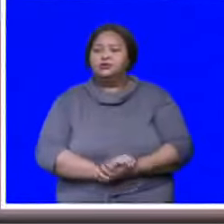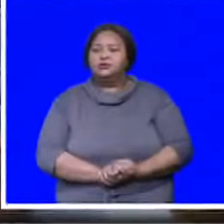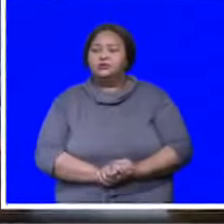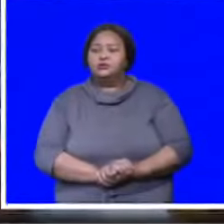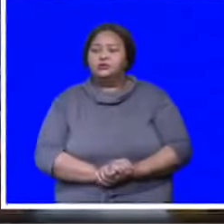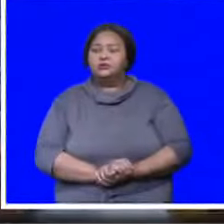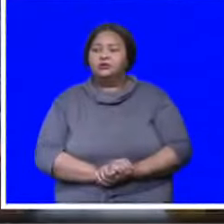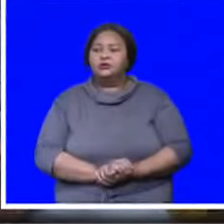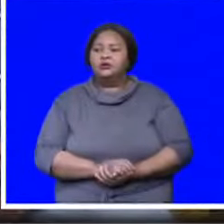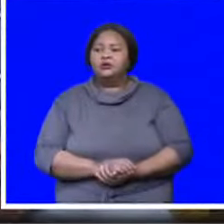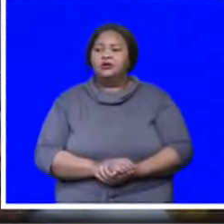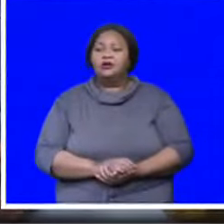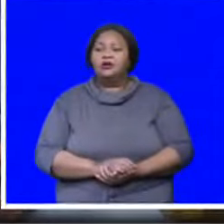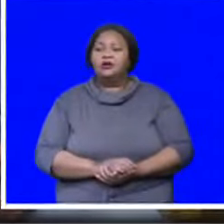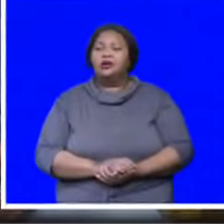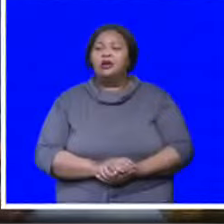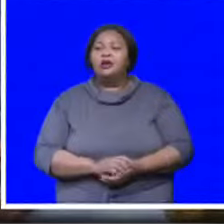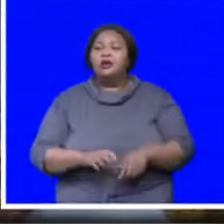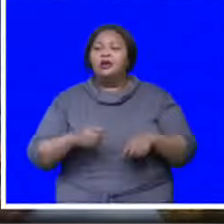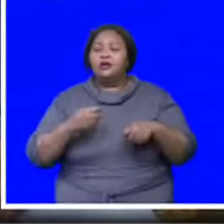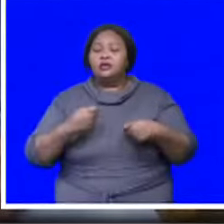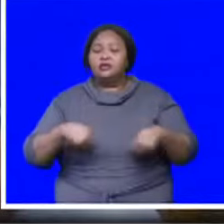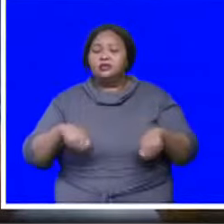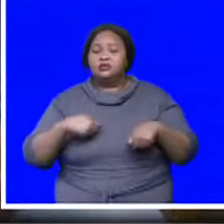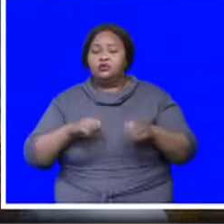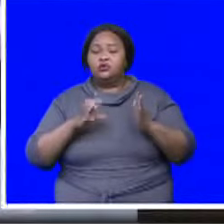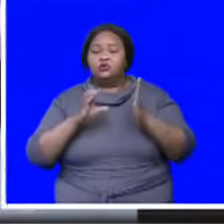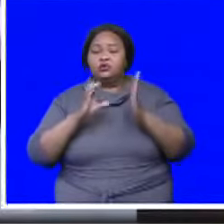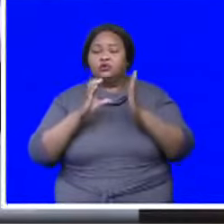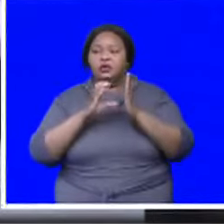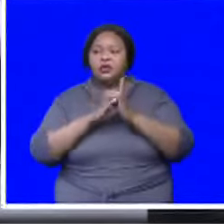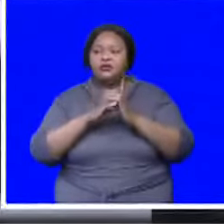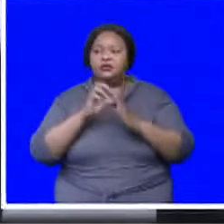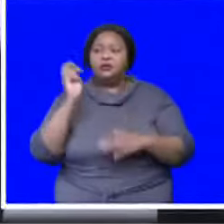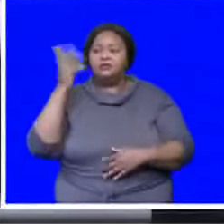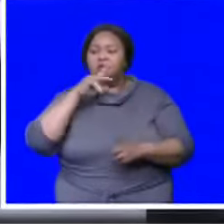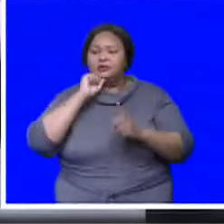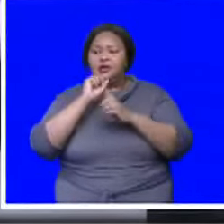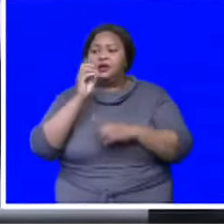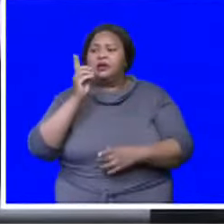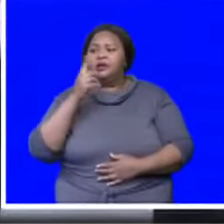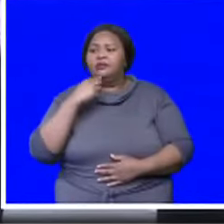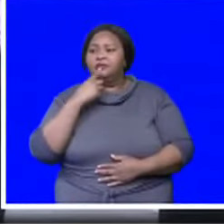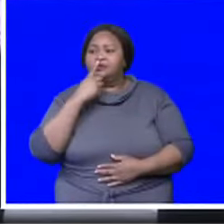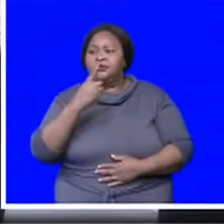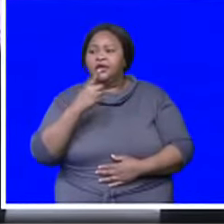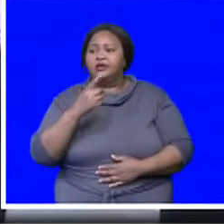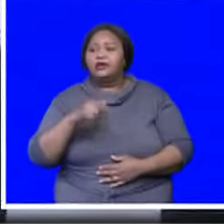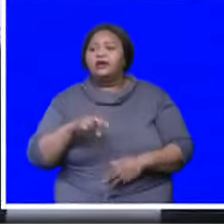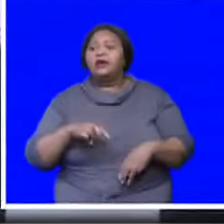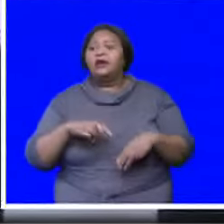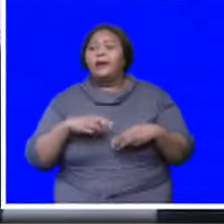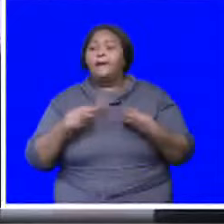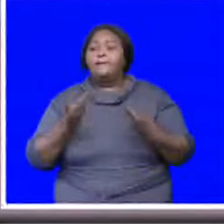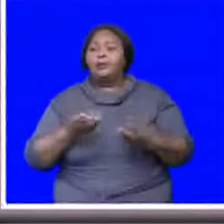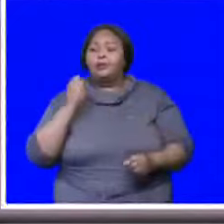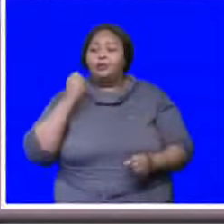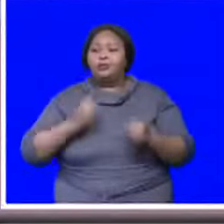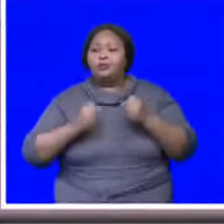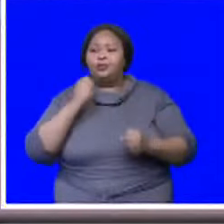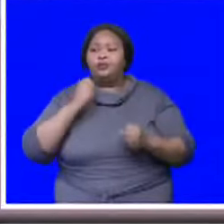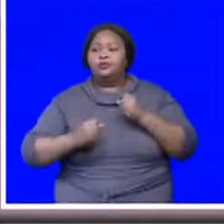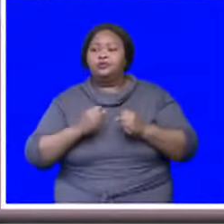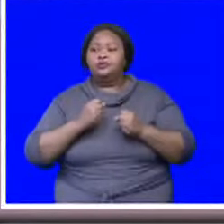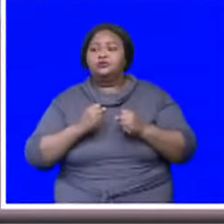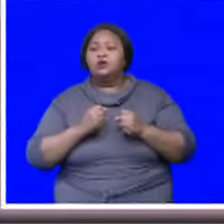says athletics promote healthy living and the event seems ideal at the time after staying out for more than 2 years.